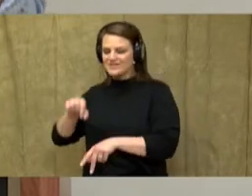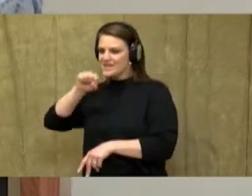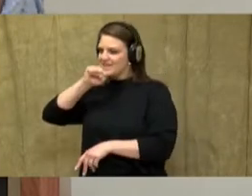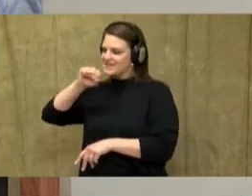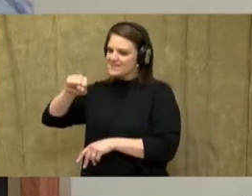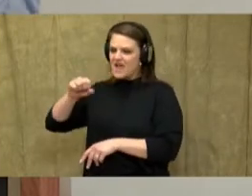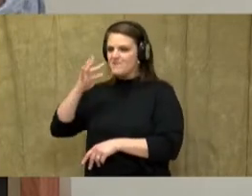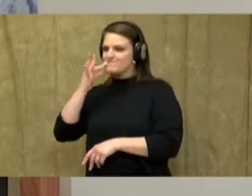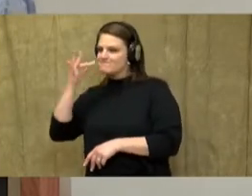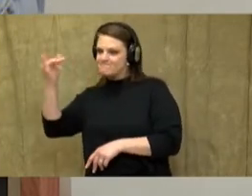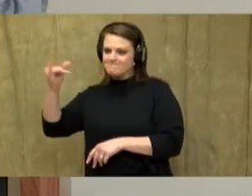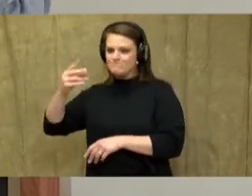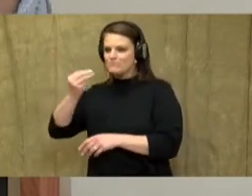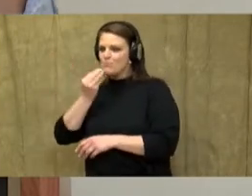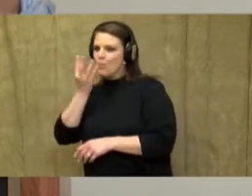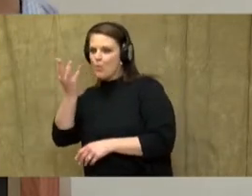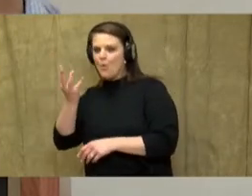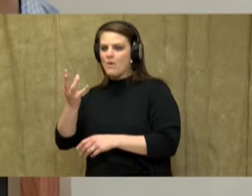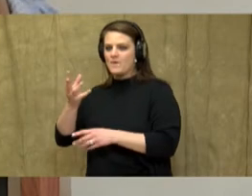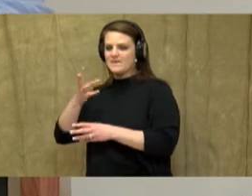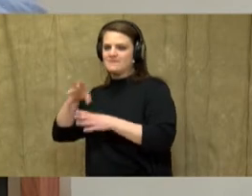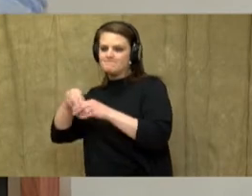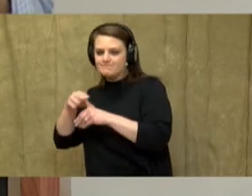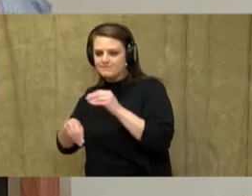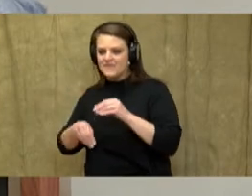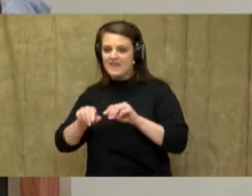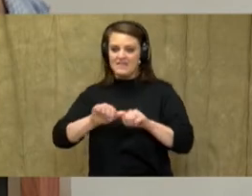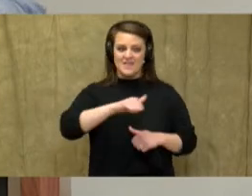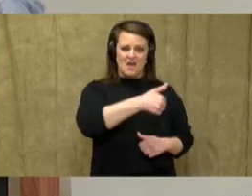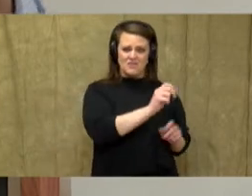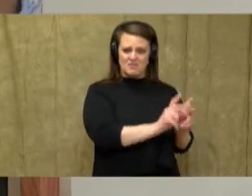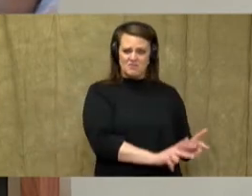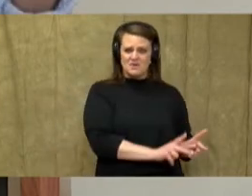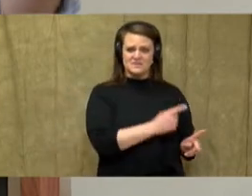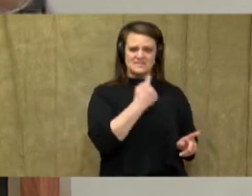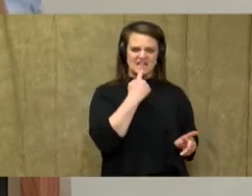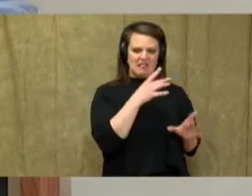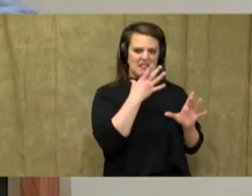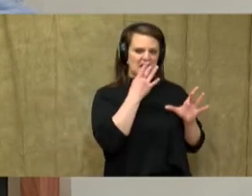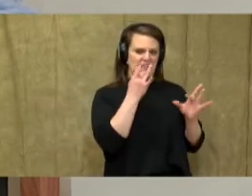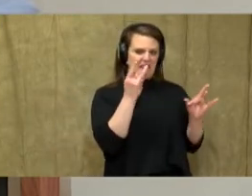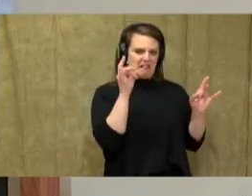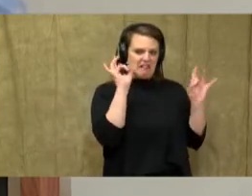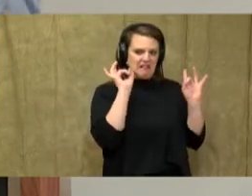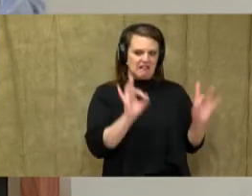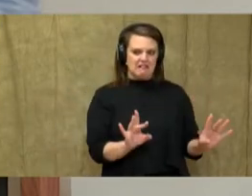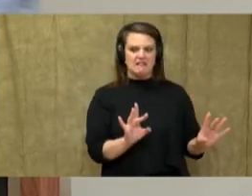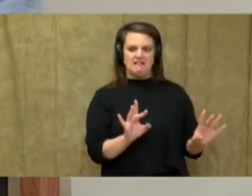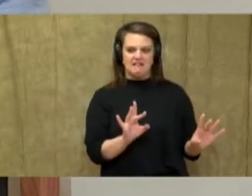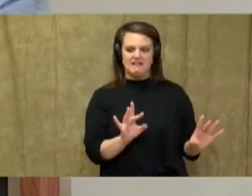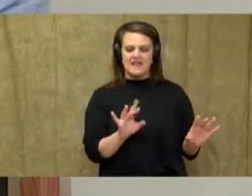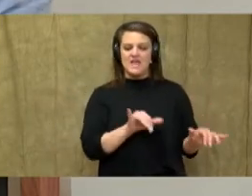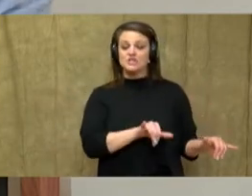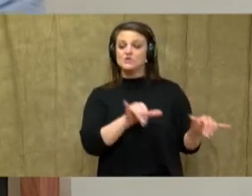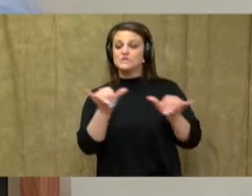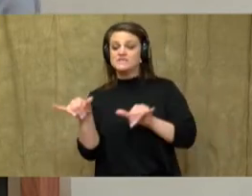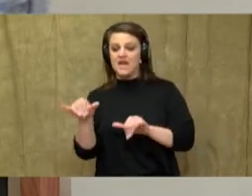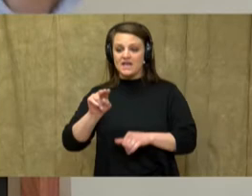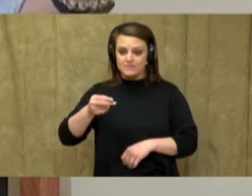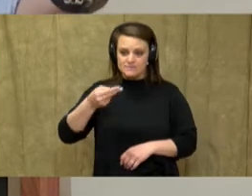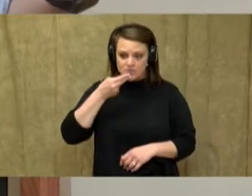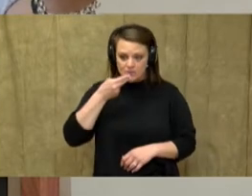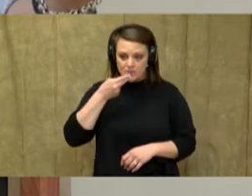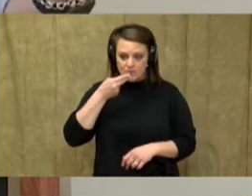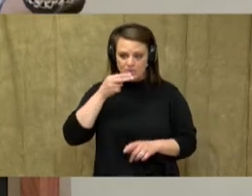being yummy and warm and comforting, and then the other person talked about it being slimy and disgusting. Same soup,